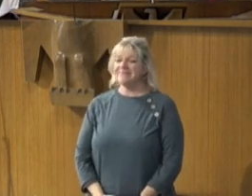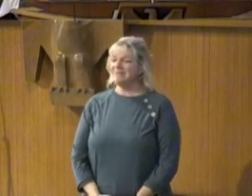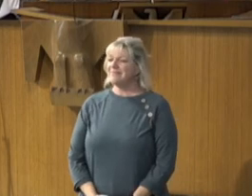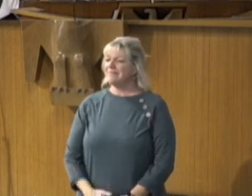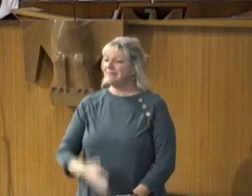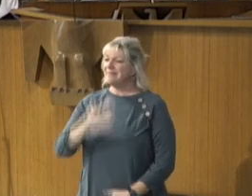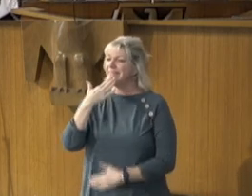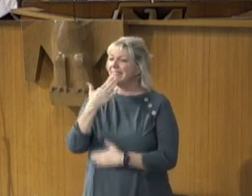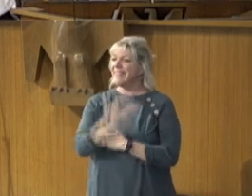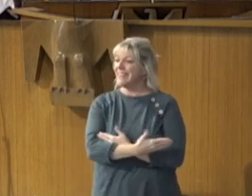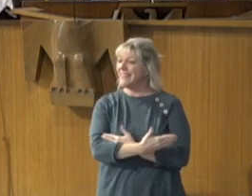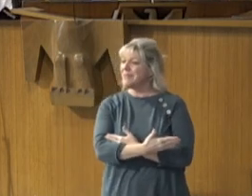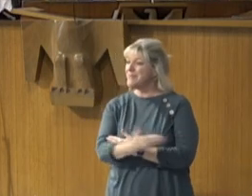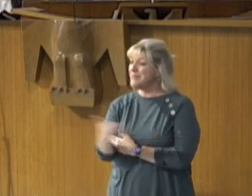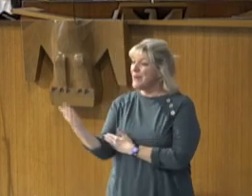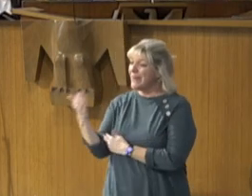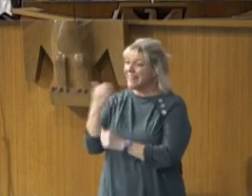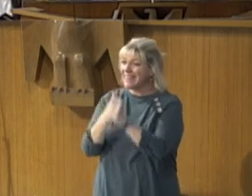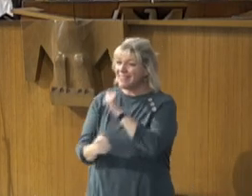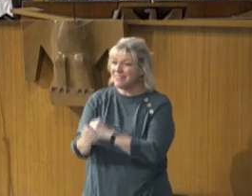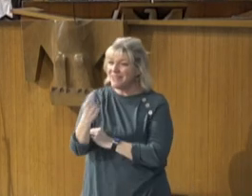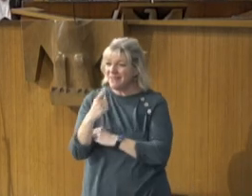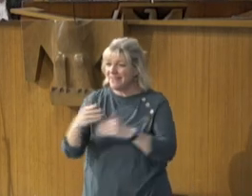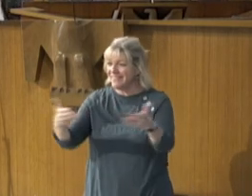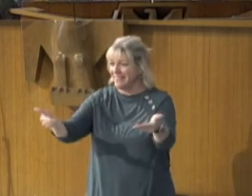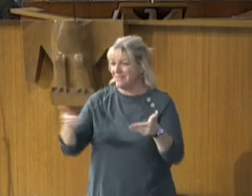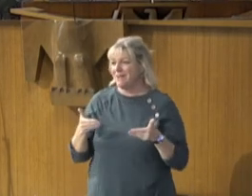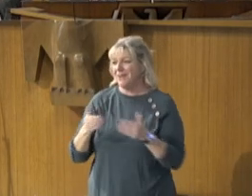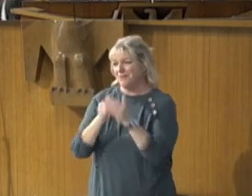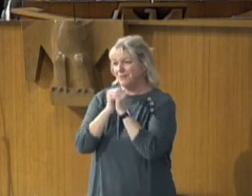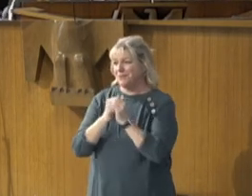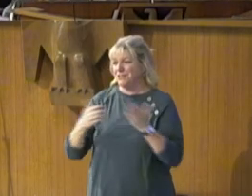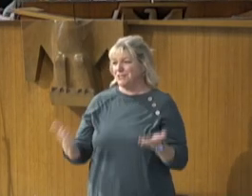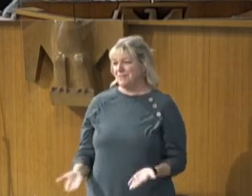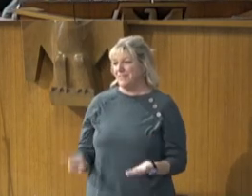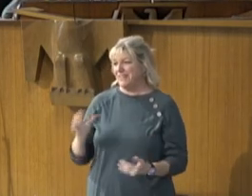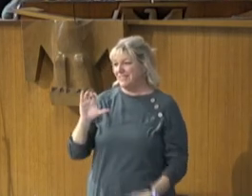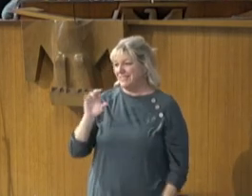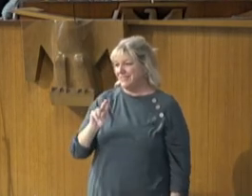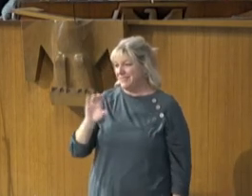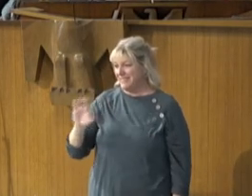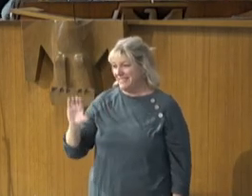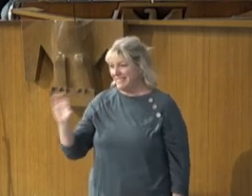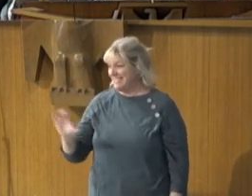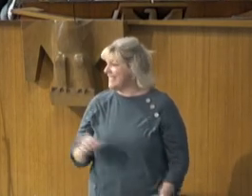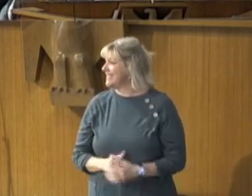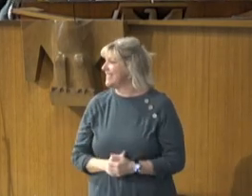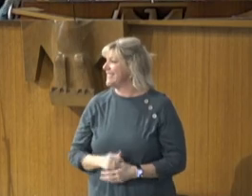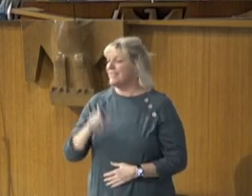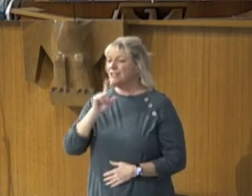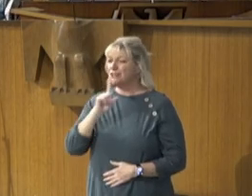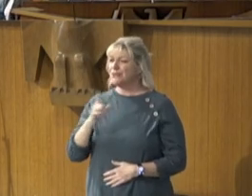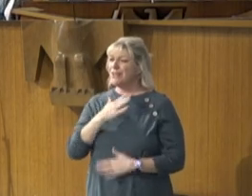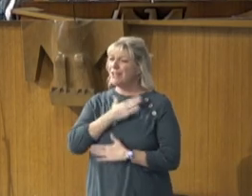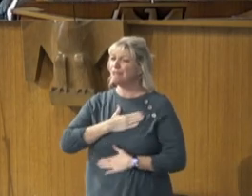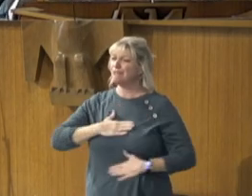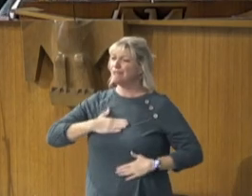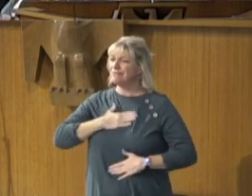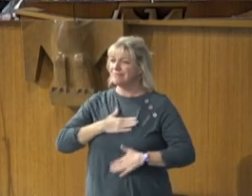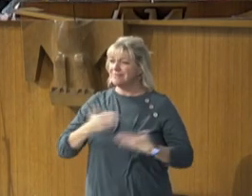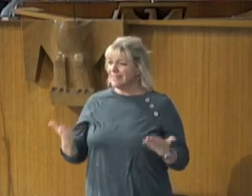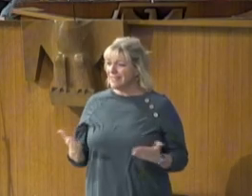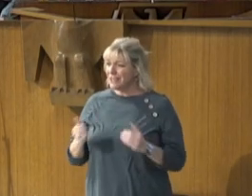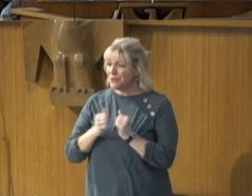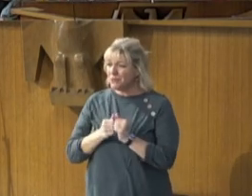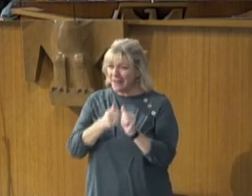Good morning, everyone. Welcome to worship here at Claremont United Church of Christ. It is a joy to be here to worship